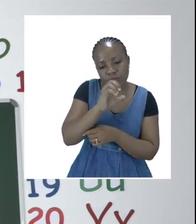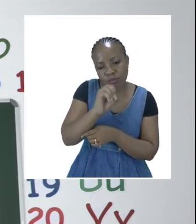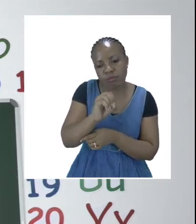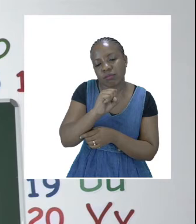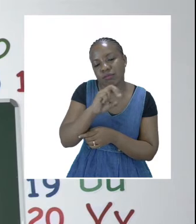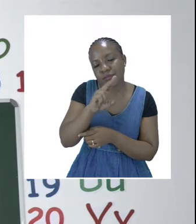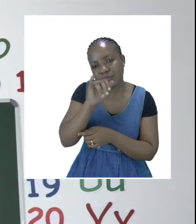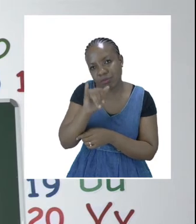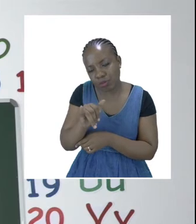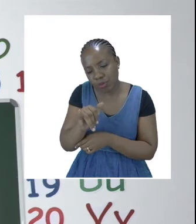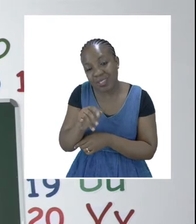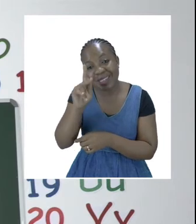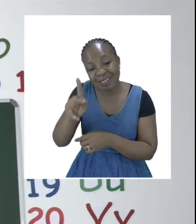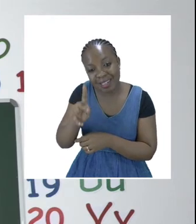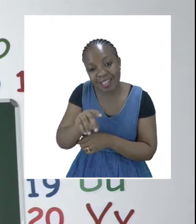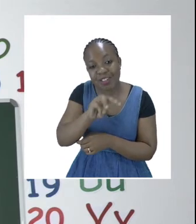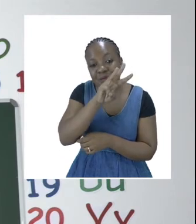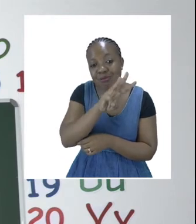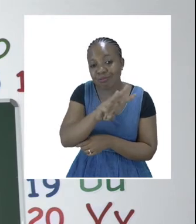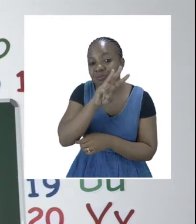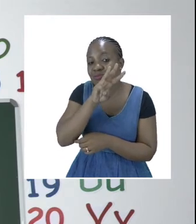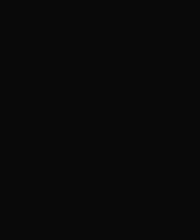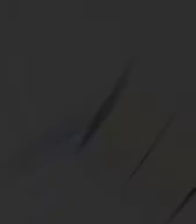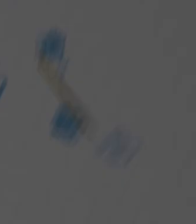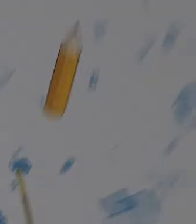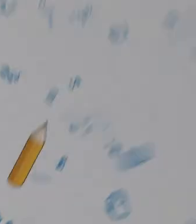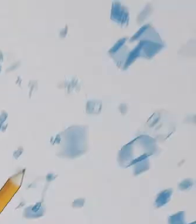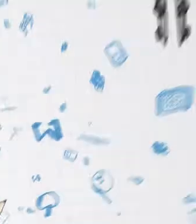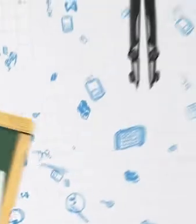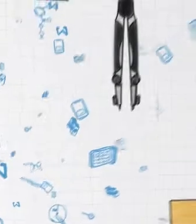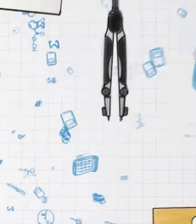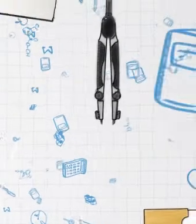our website, Zoshi Online.